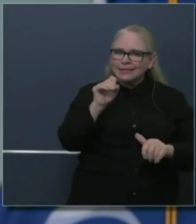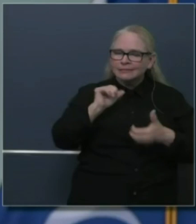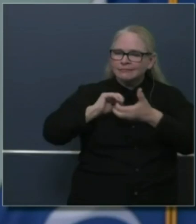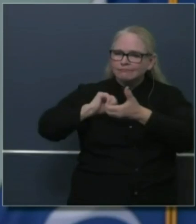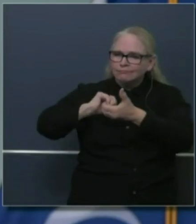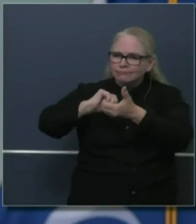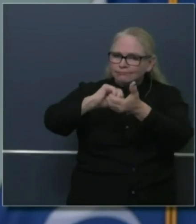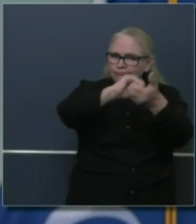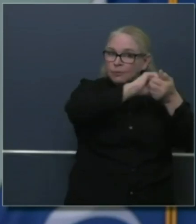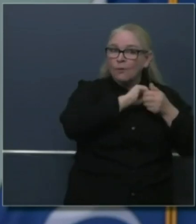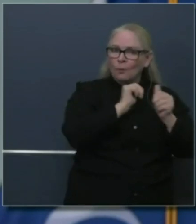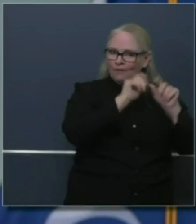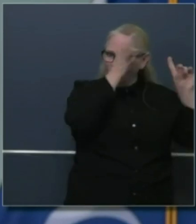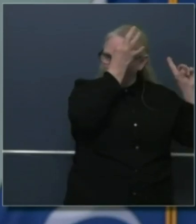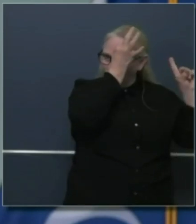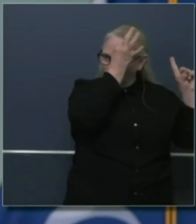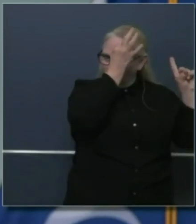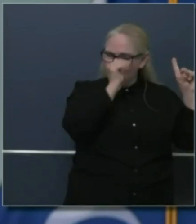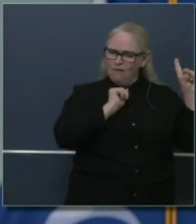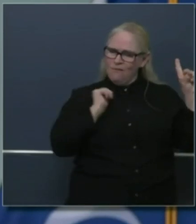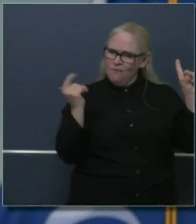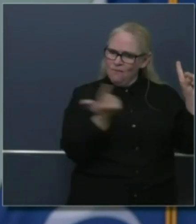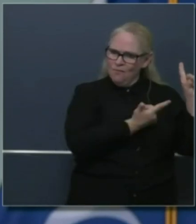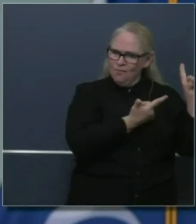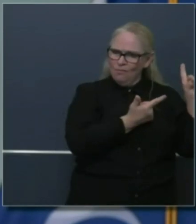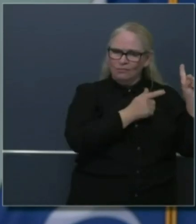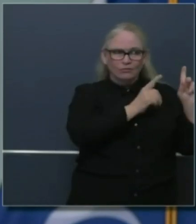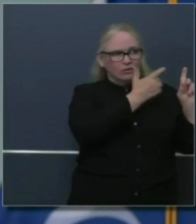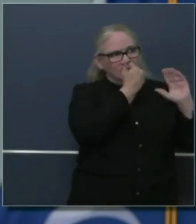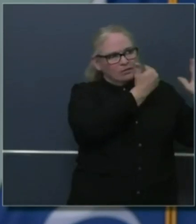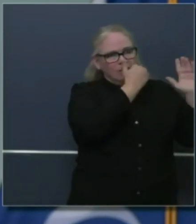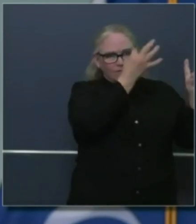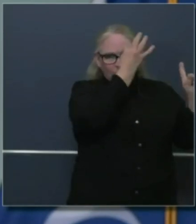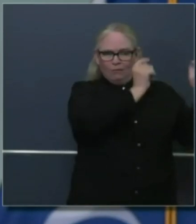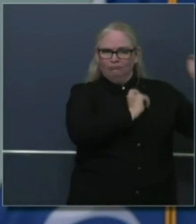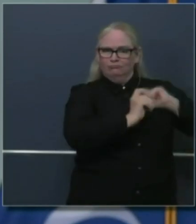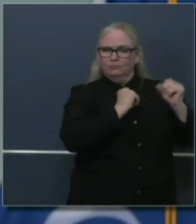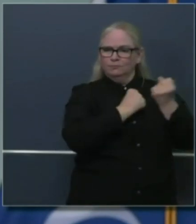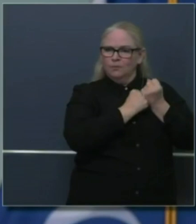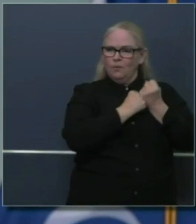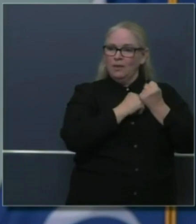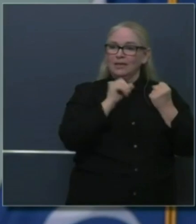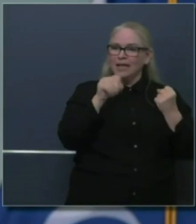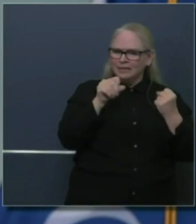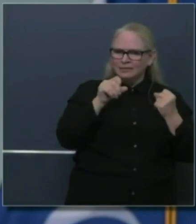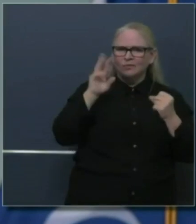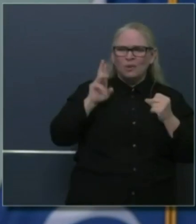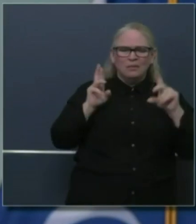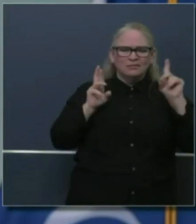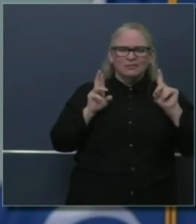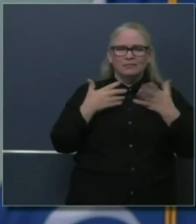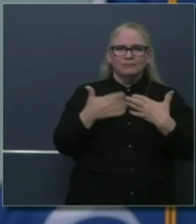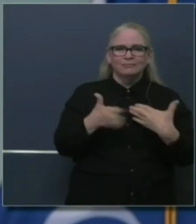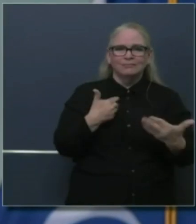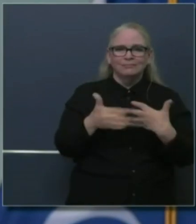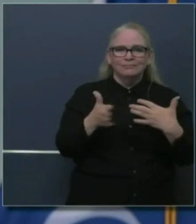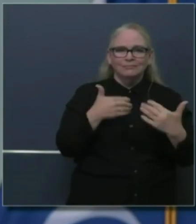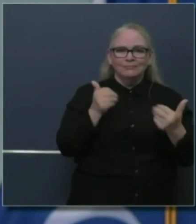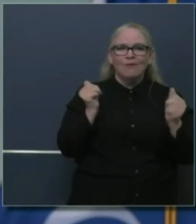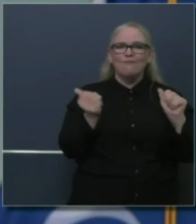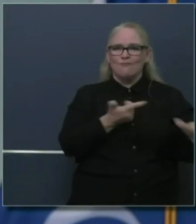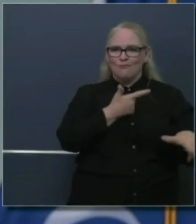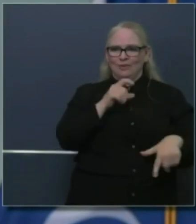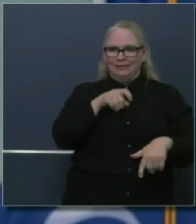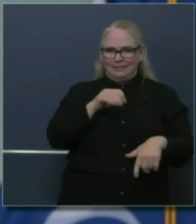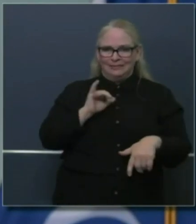very grateful for the support we have already received, and it's been bipartisan, and we are very grateful to the leadership of both parties for their